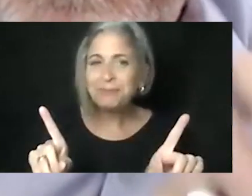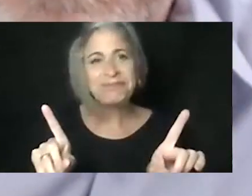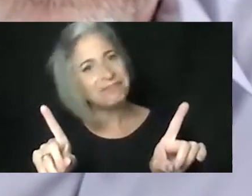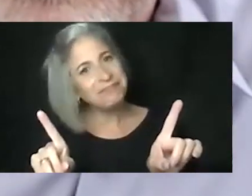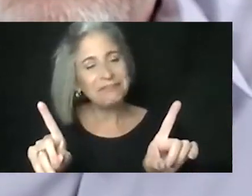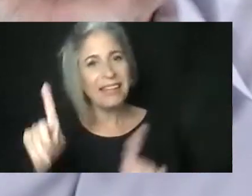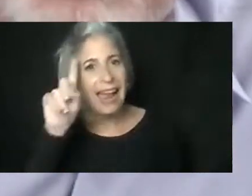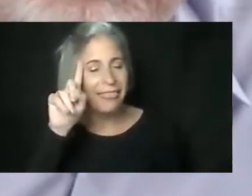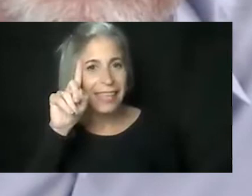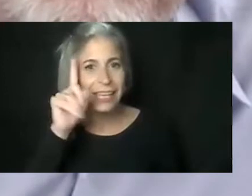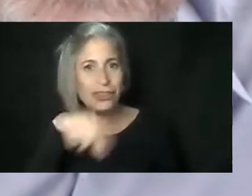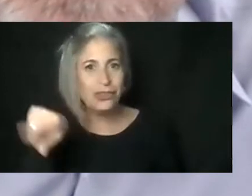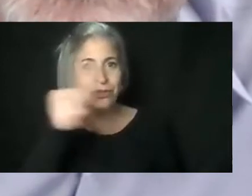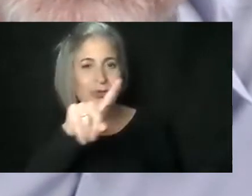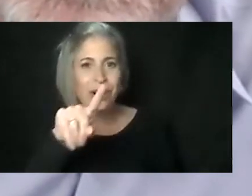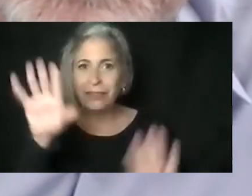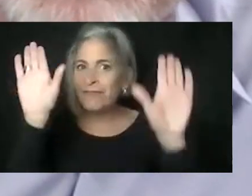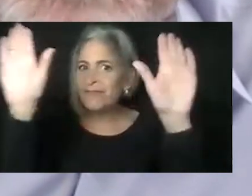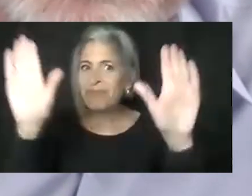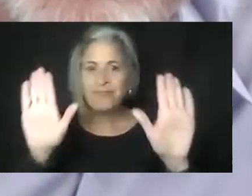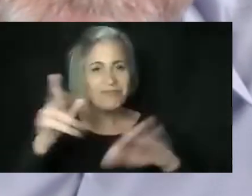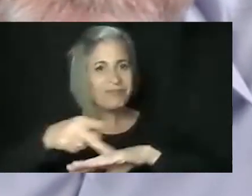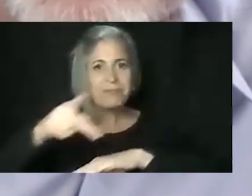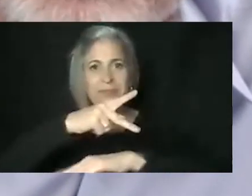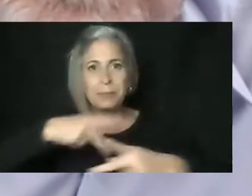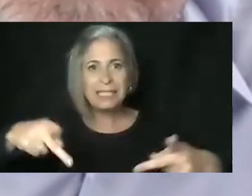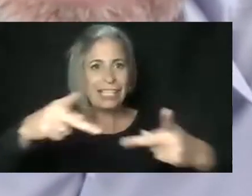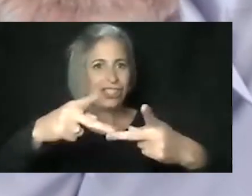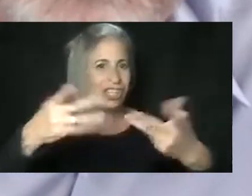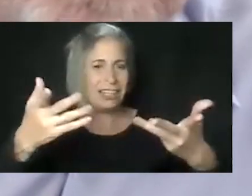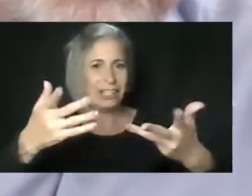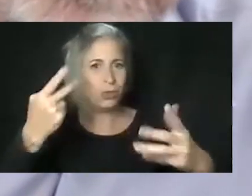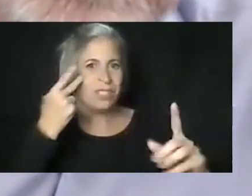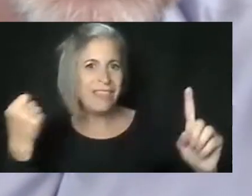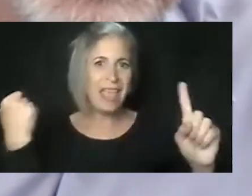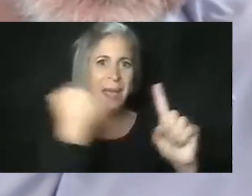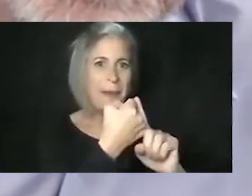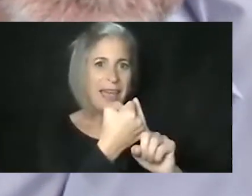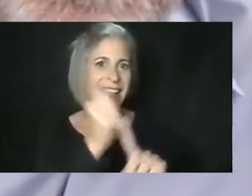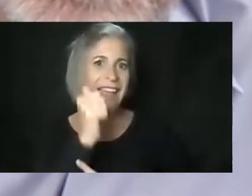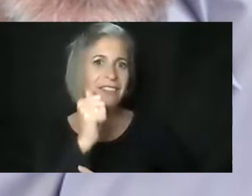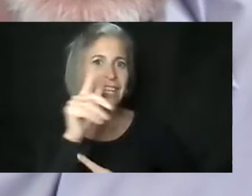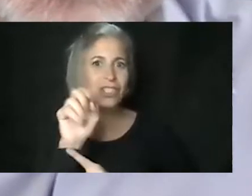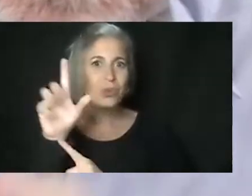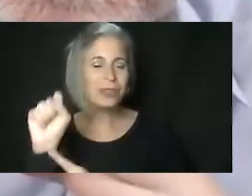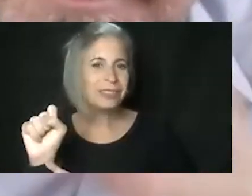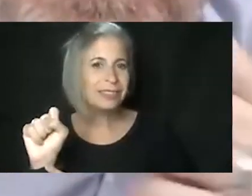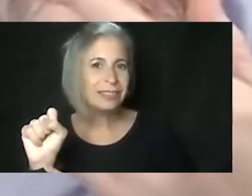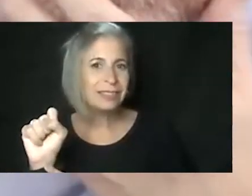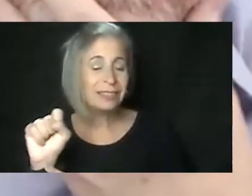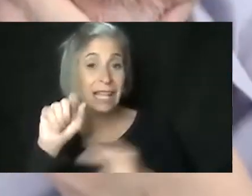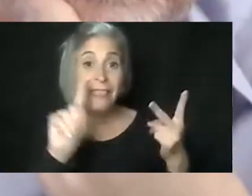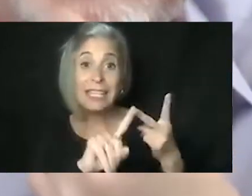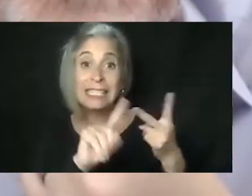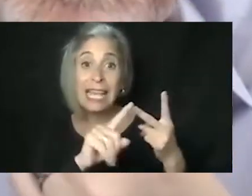I think you guys are in a fantastic position to be able to see the sort of impact on everyday tools. The second